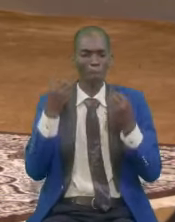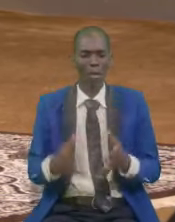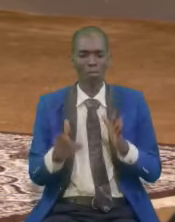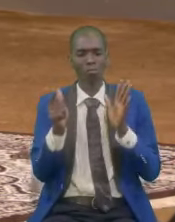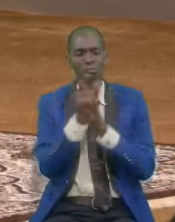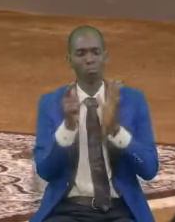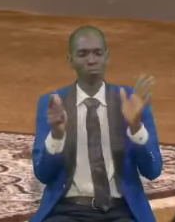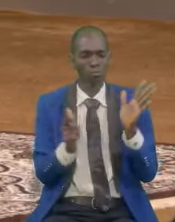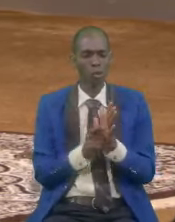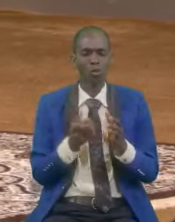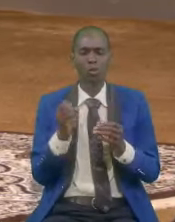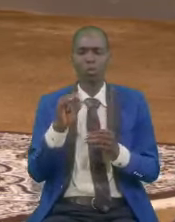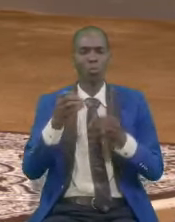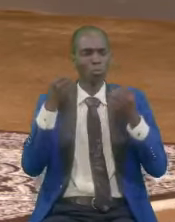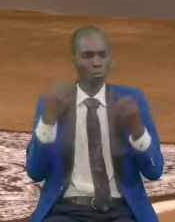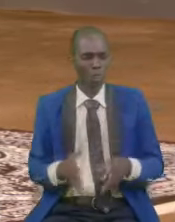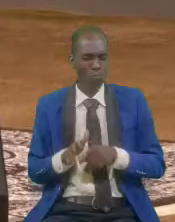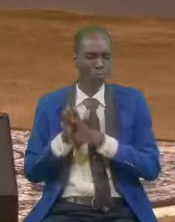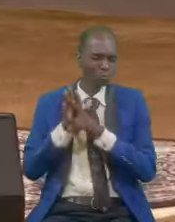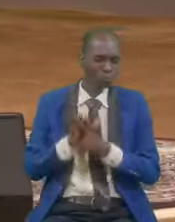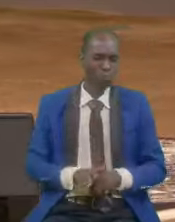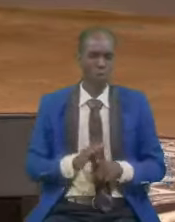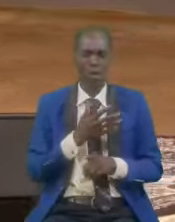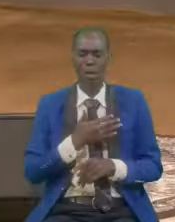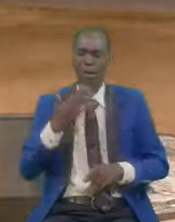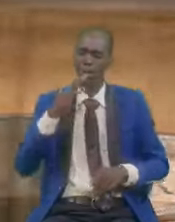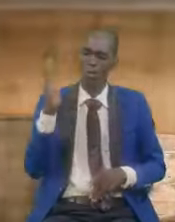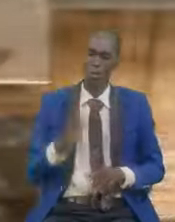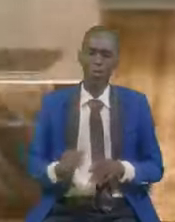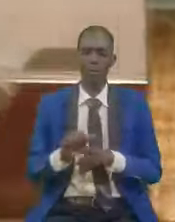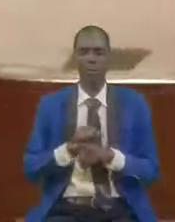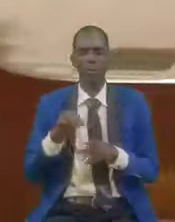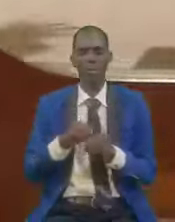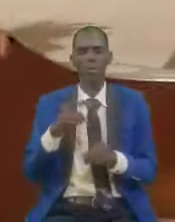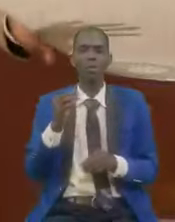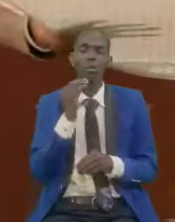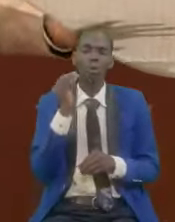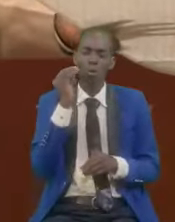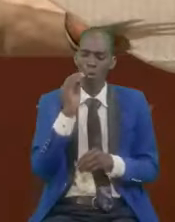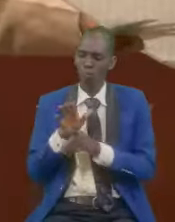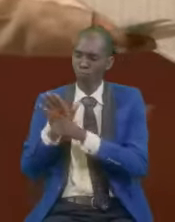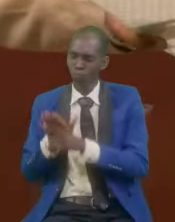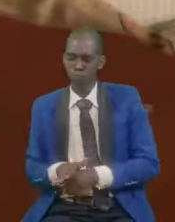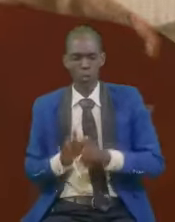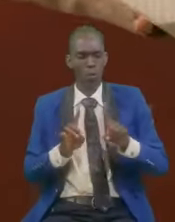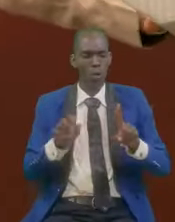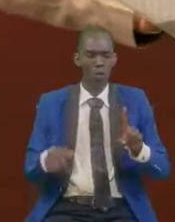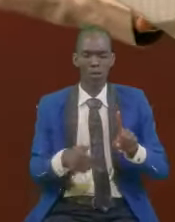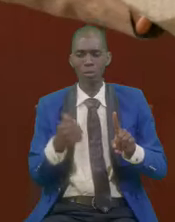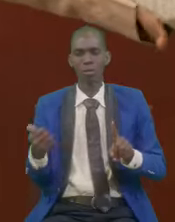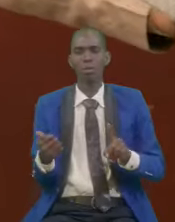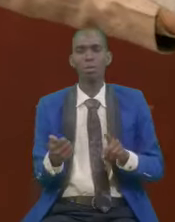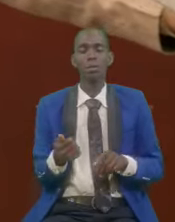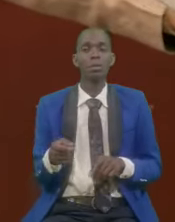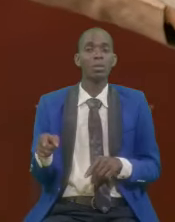many pressure, and so much wickedness in the home, oppressing each other. They